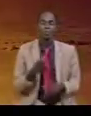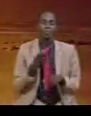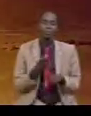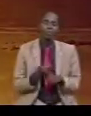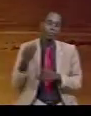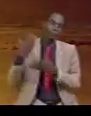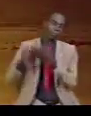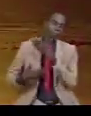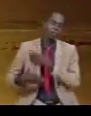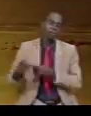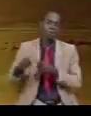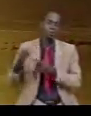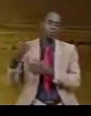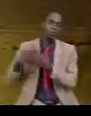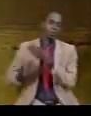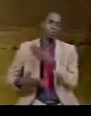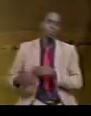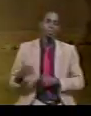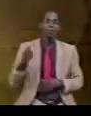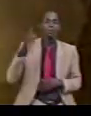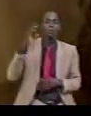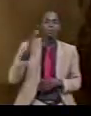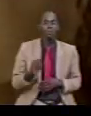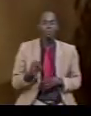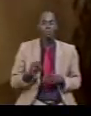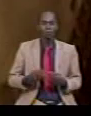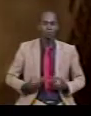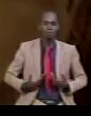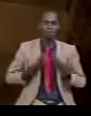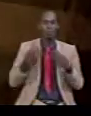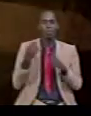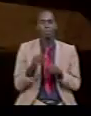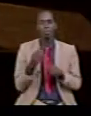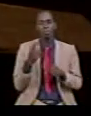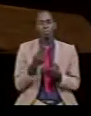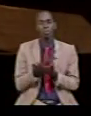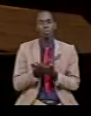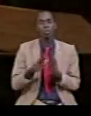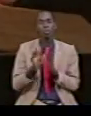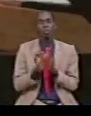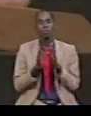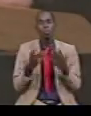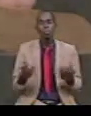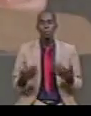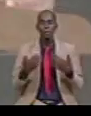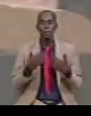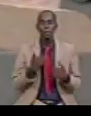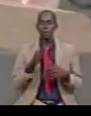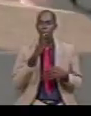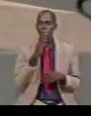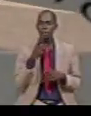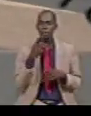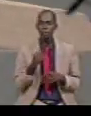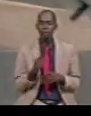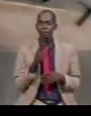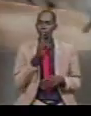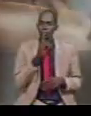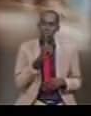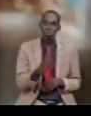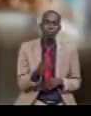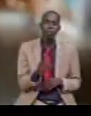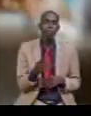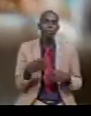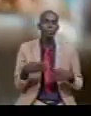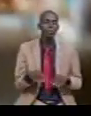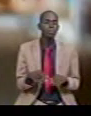Generation to generation, God's inspired word, the Holy Bible, has remained the global bestseller and